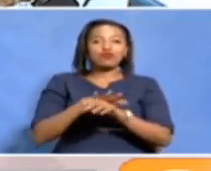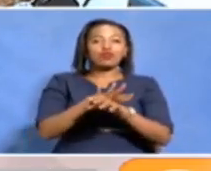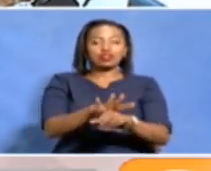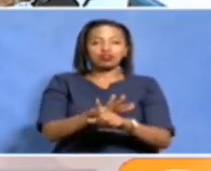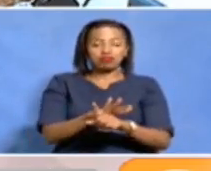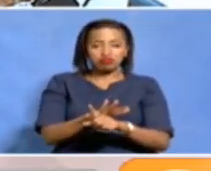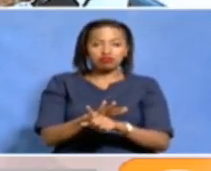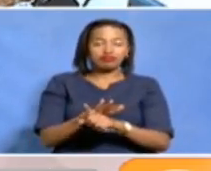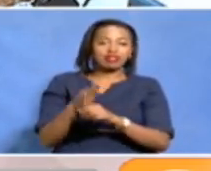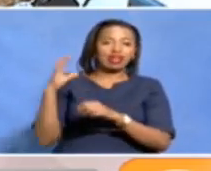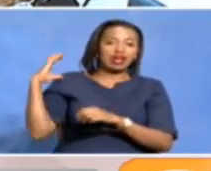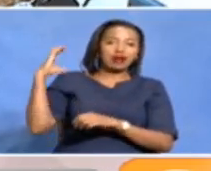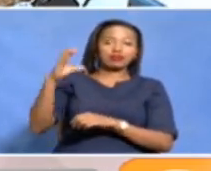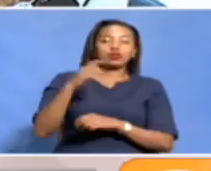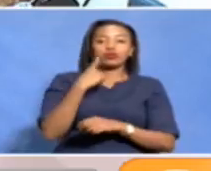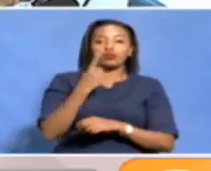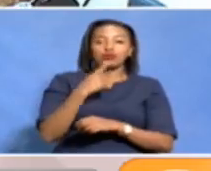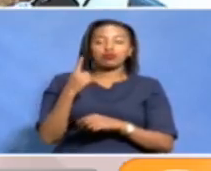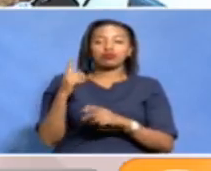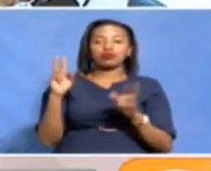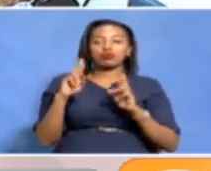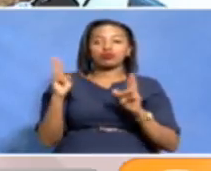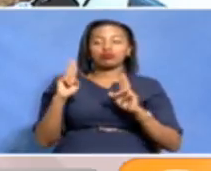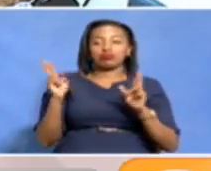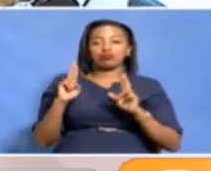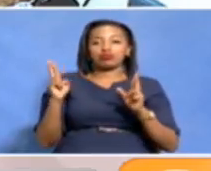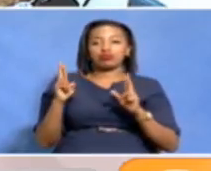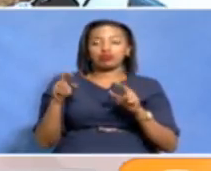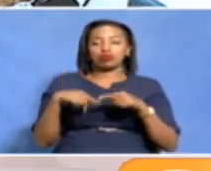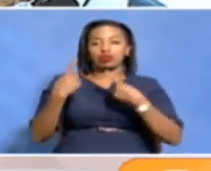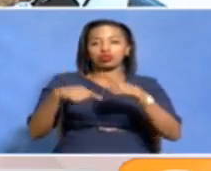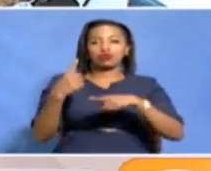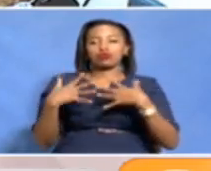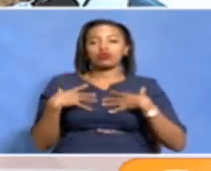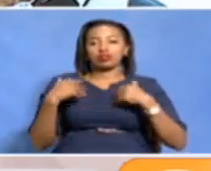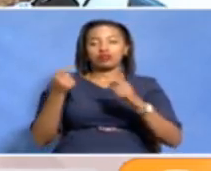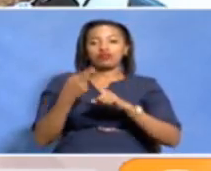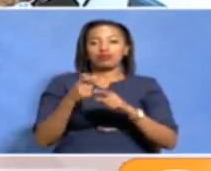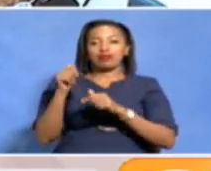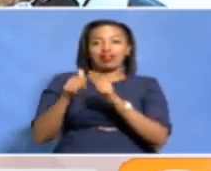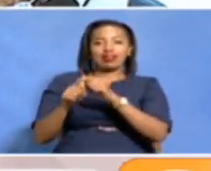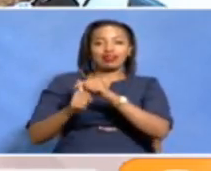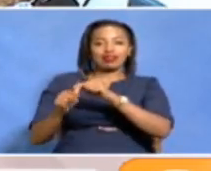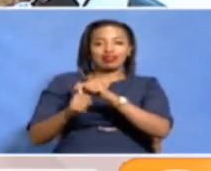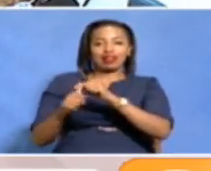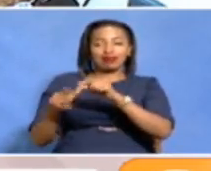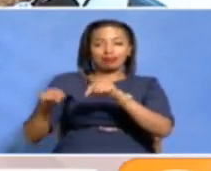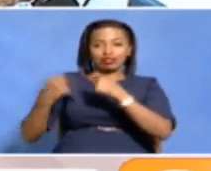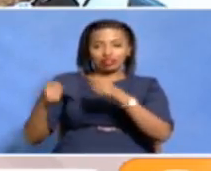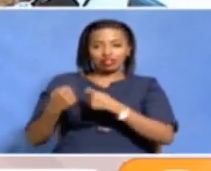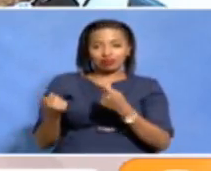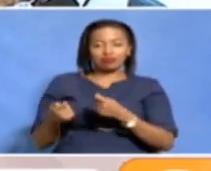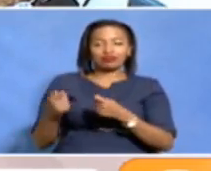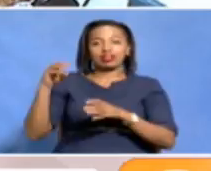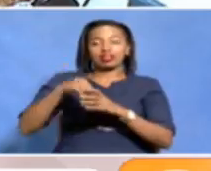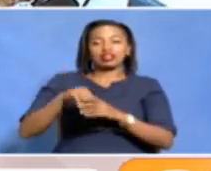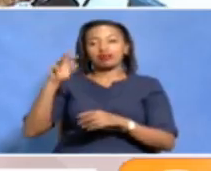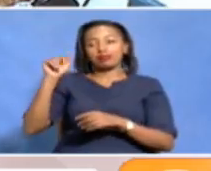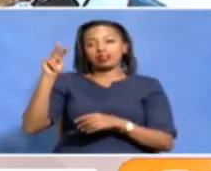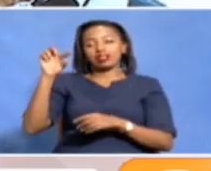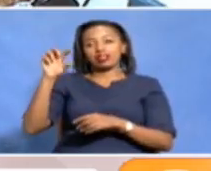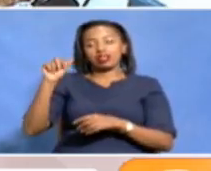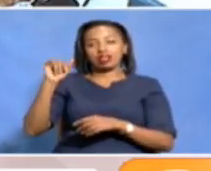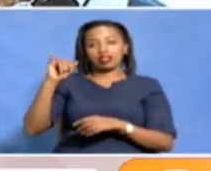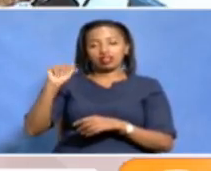to recover from a thumb injury when they kickstart their title defence on Saturday against the Menengai Oilers at the RFUEA